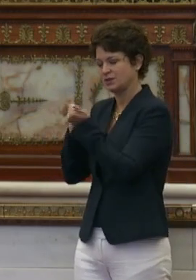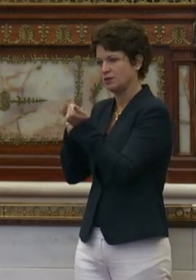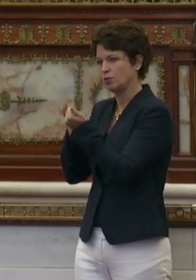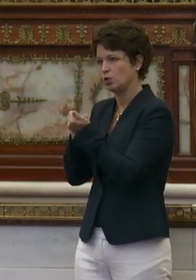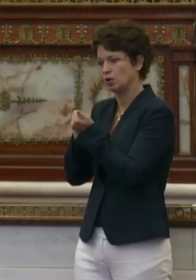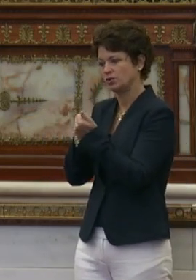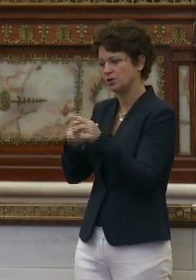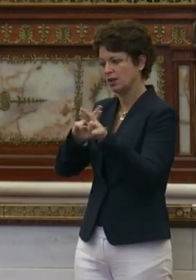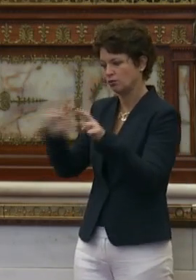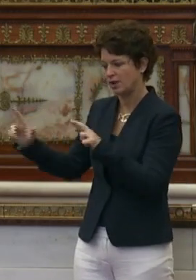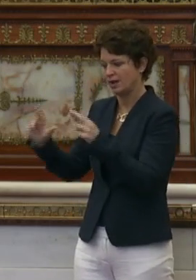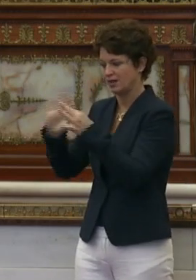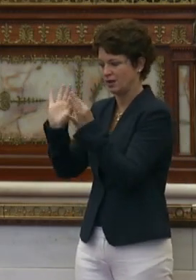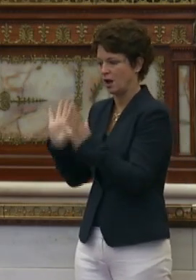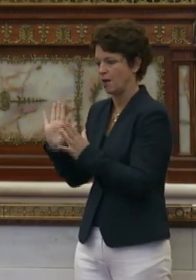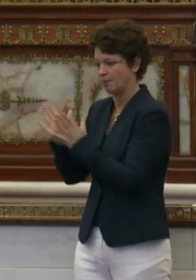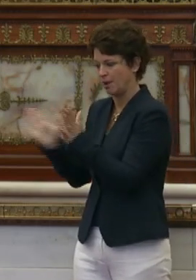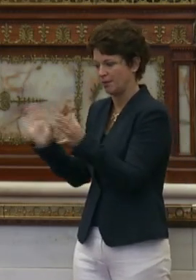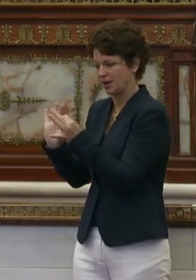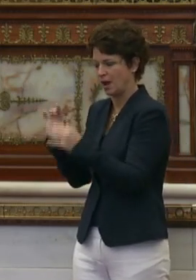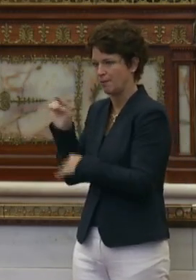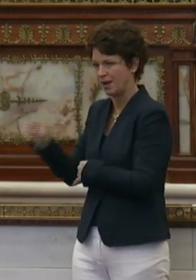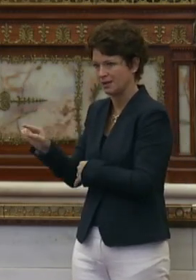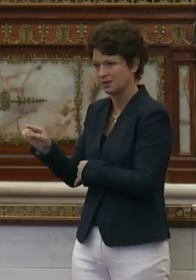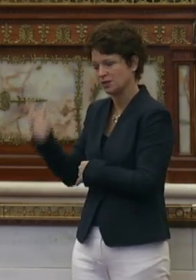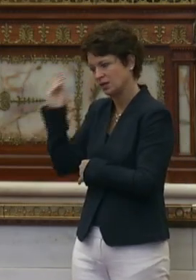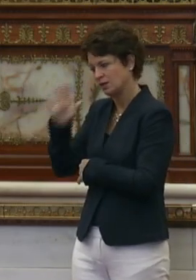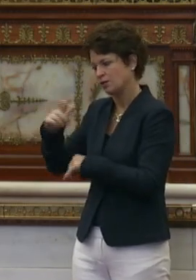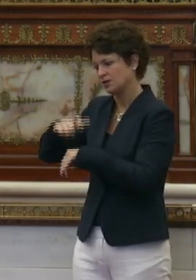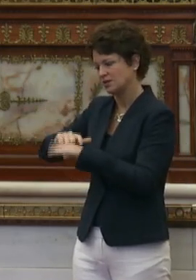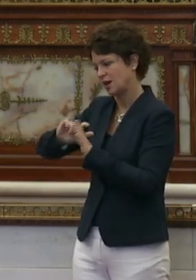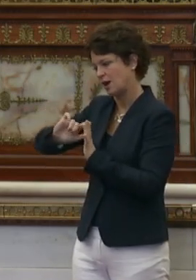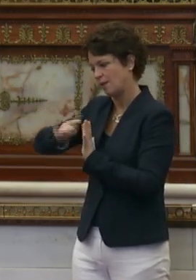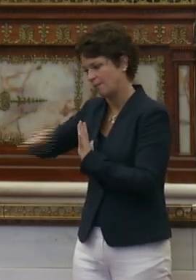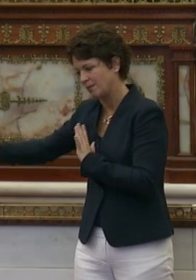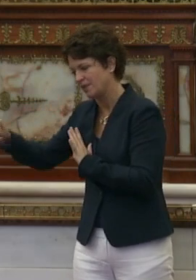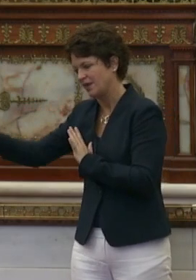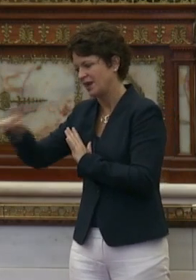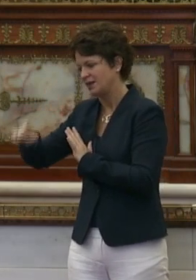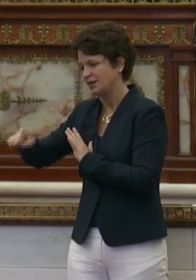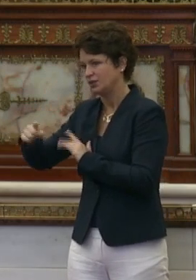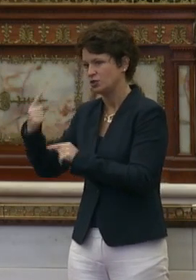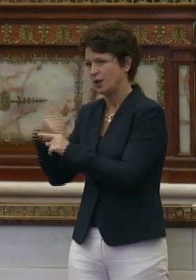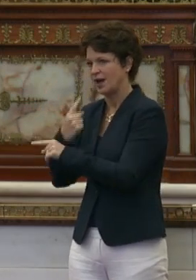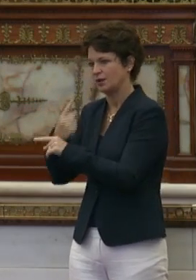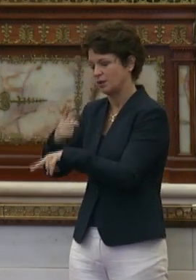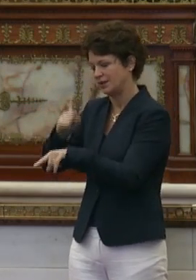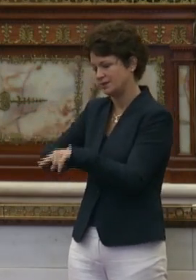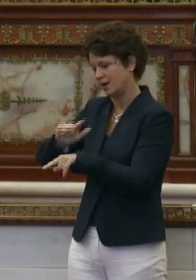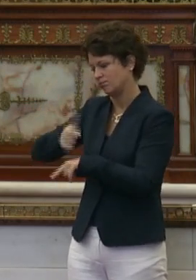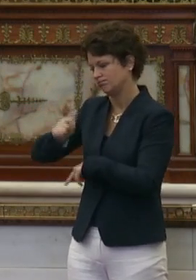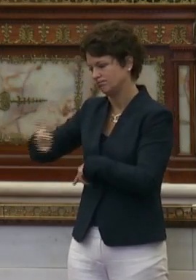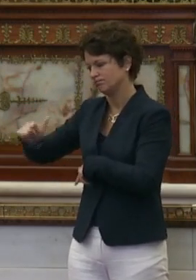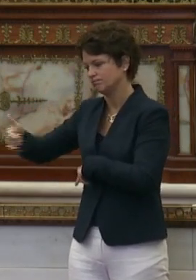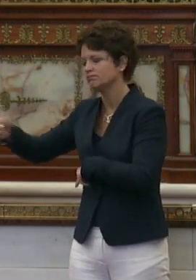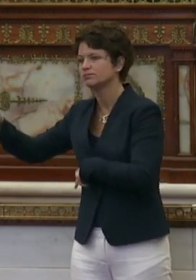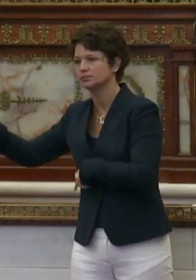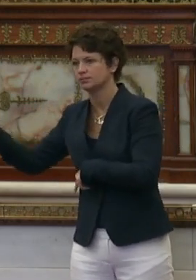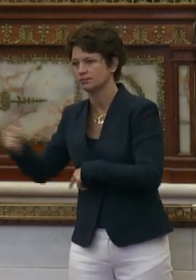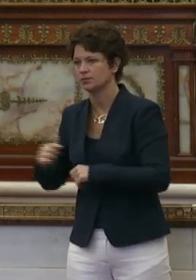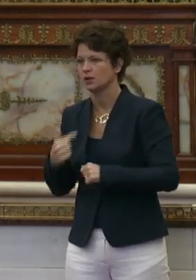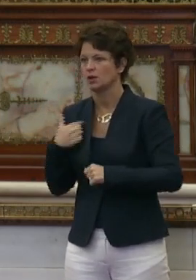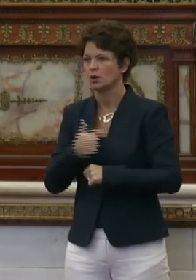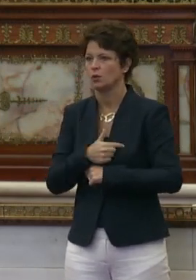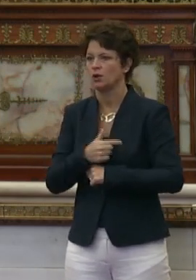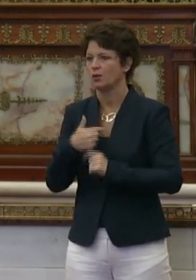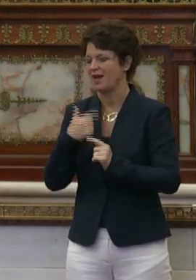up the calls. I'm told that there is a timeline that they need to adequately time and tee up those individuals. So we'll